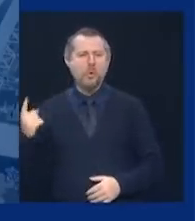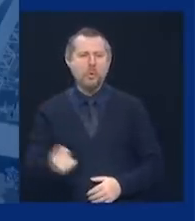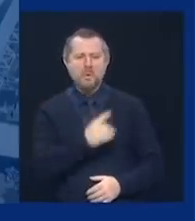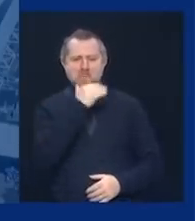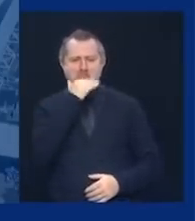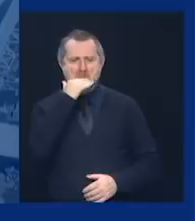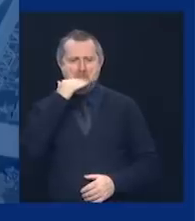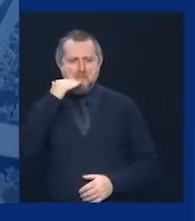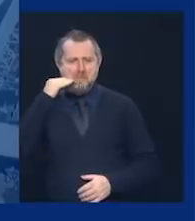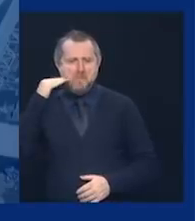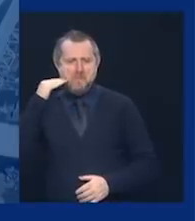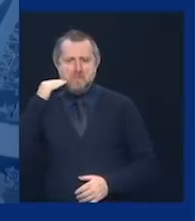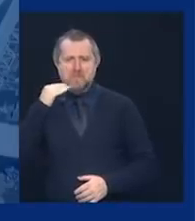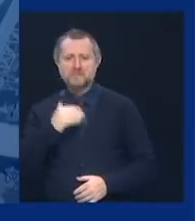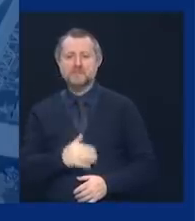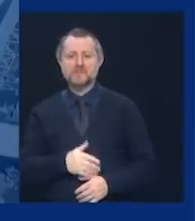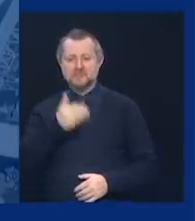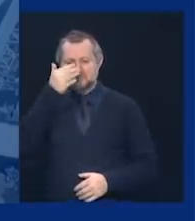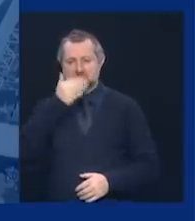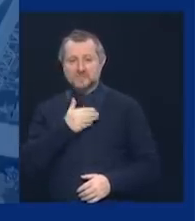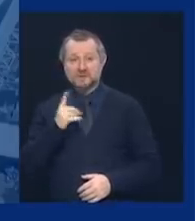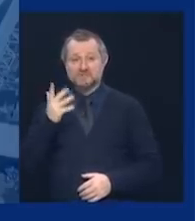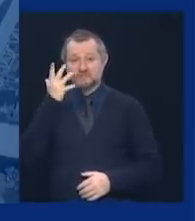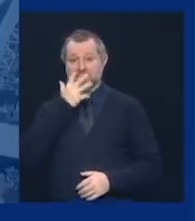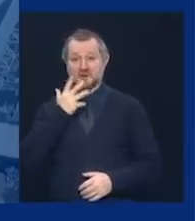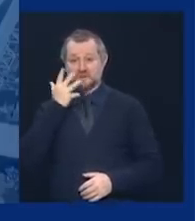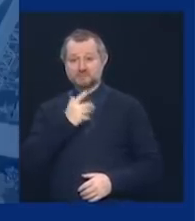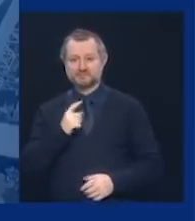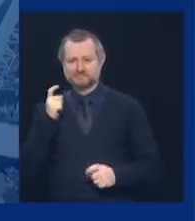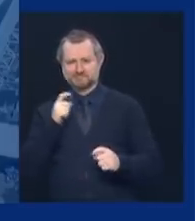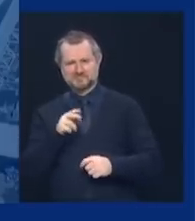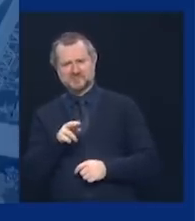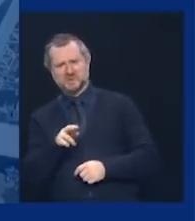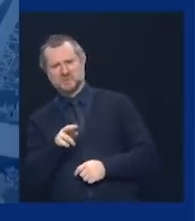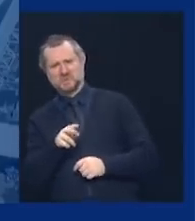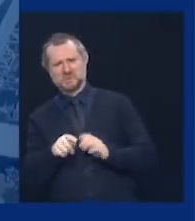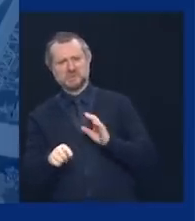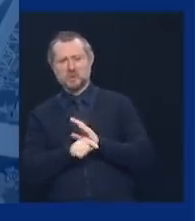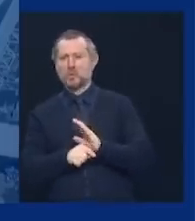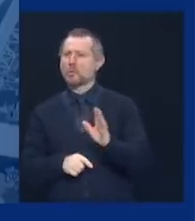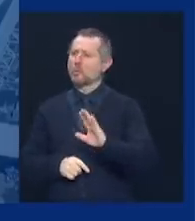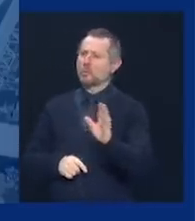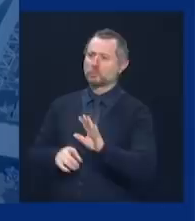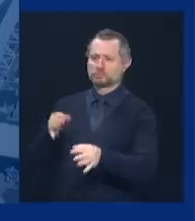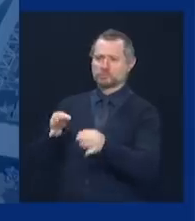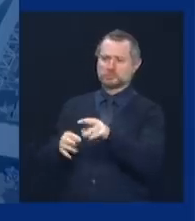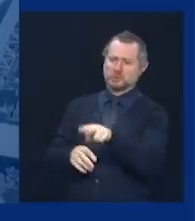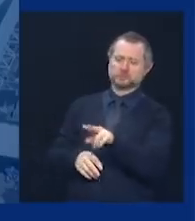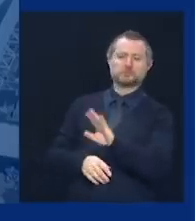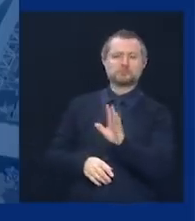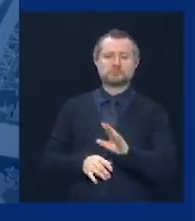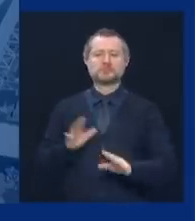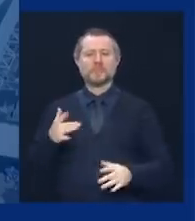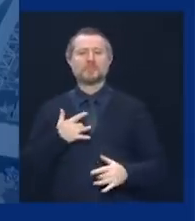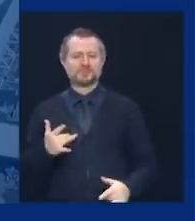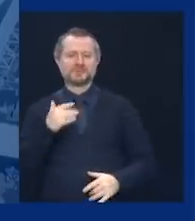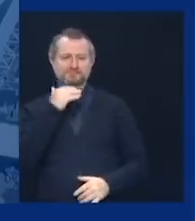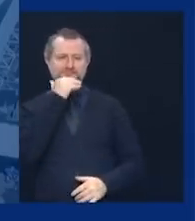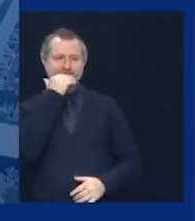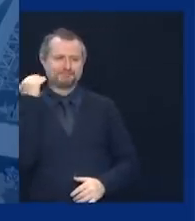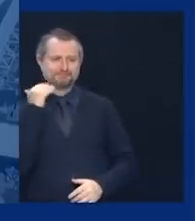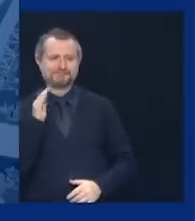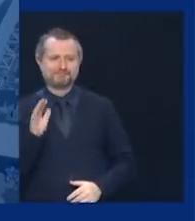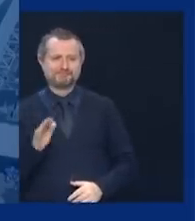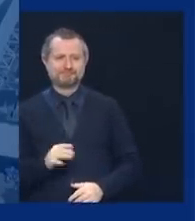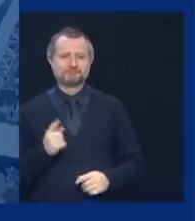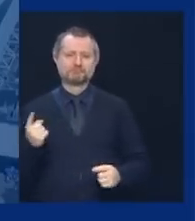take anything from his facial expression. There's no negativity intended. That's just his face